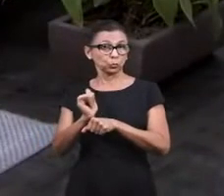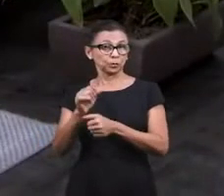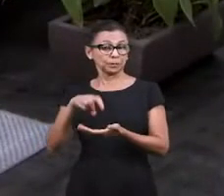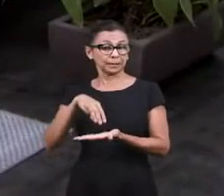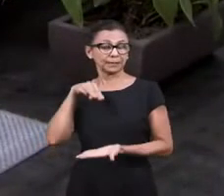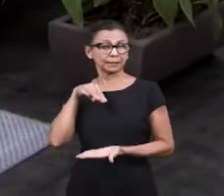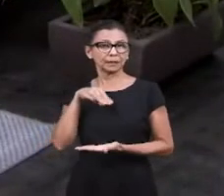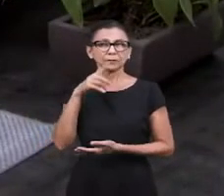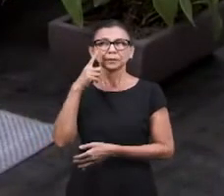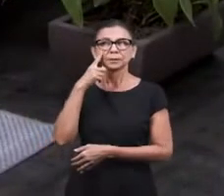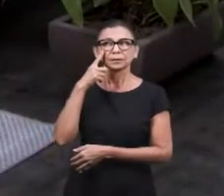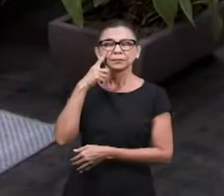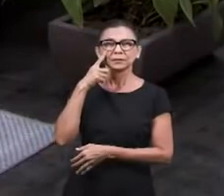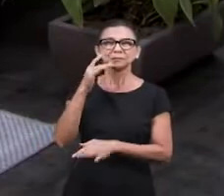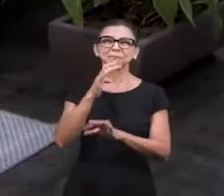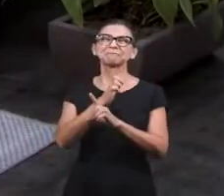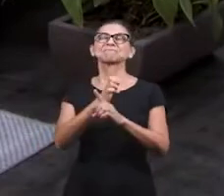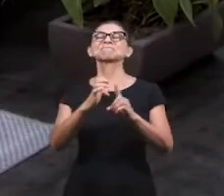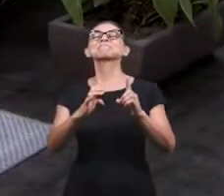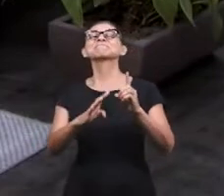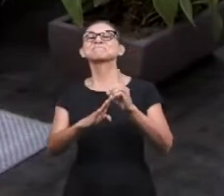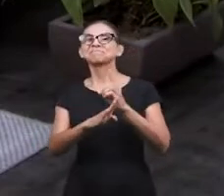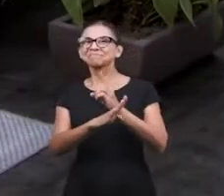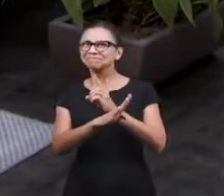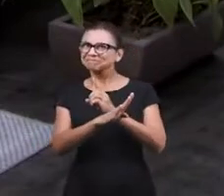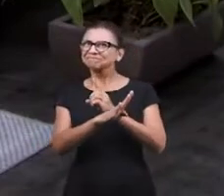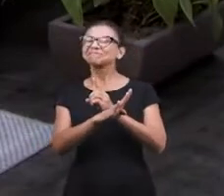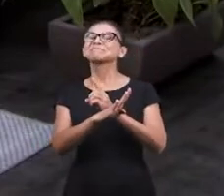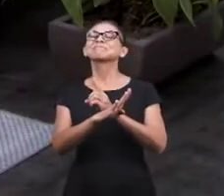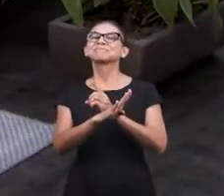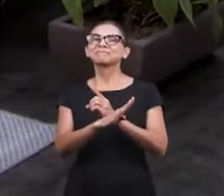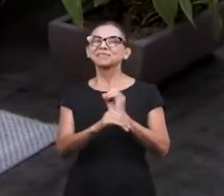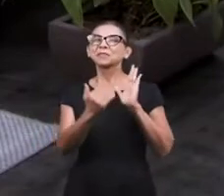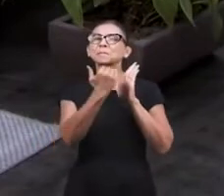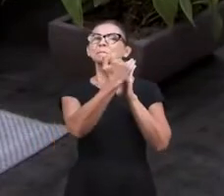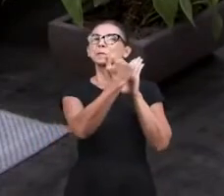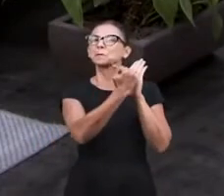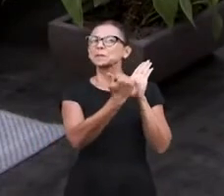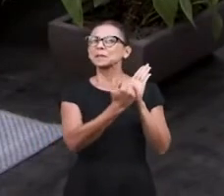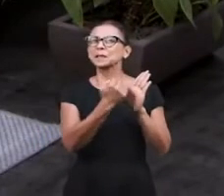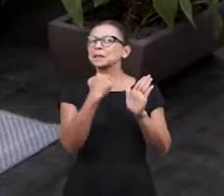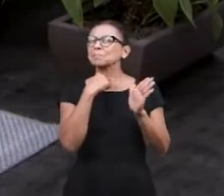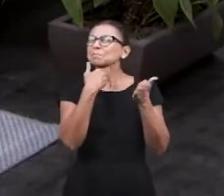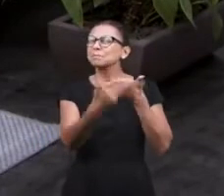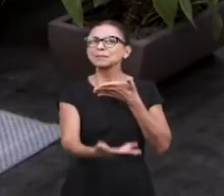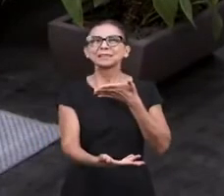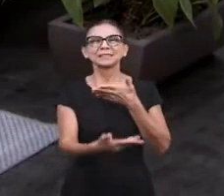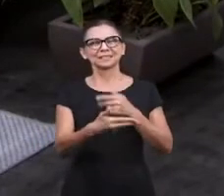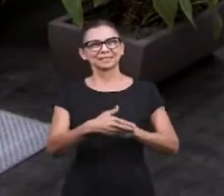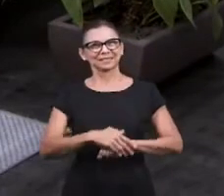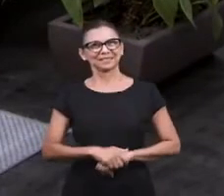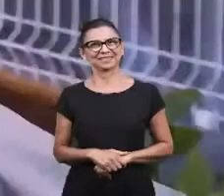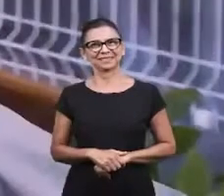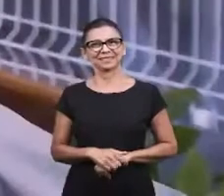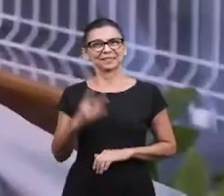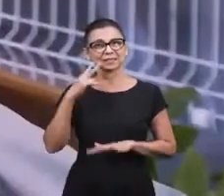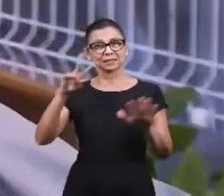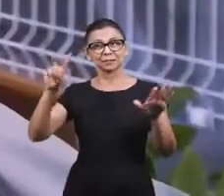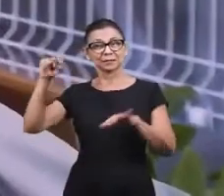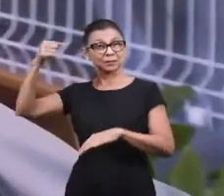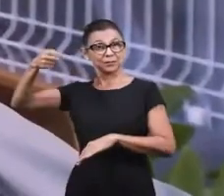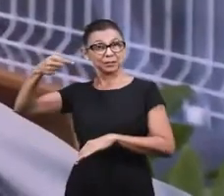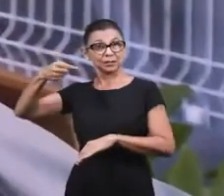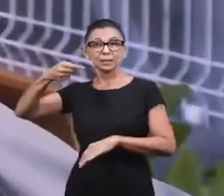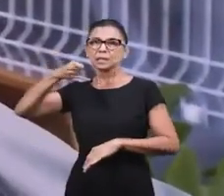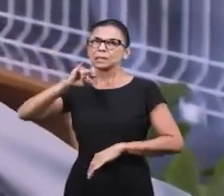YouTube channel, you attend our Sunday Bible School. This is a program that you cannot miss. And next